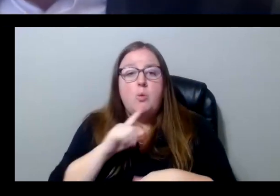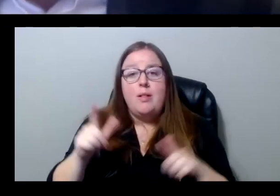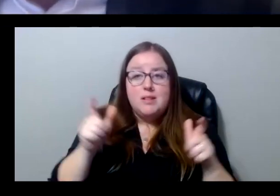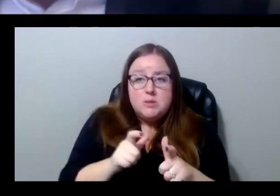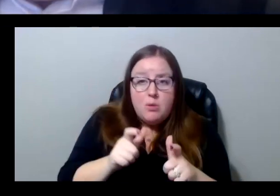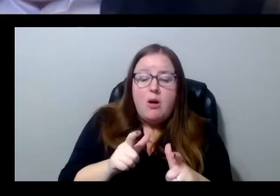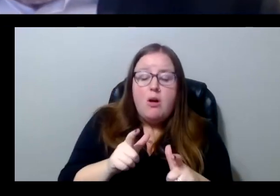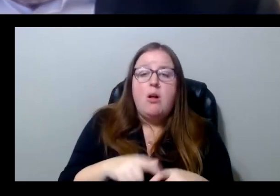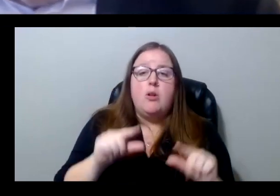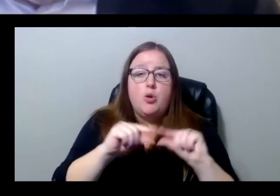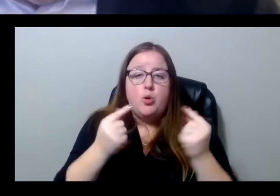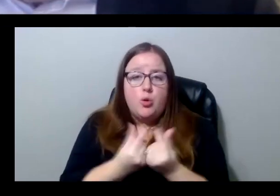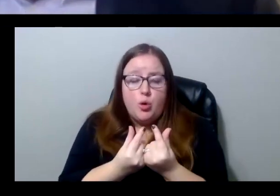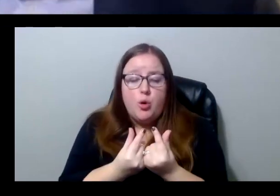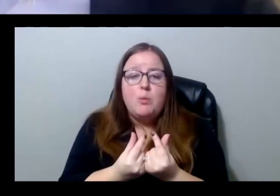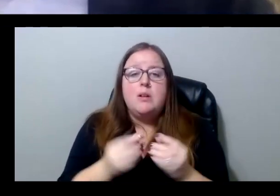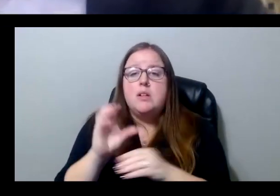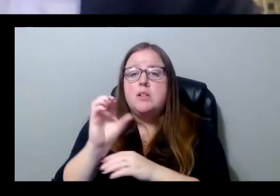the current book.